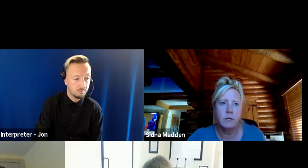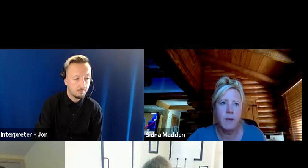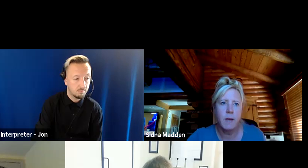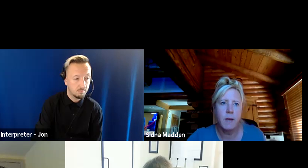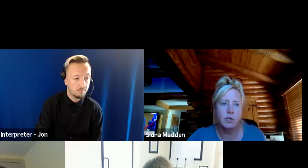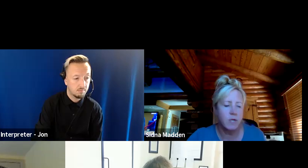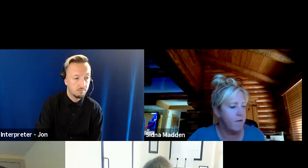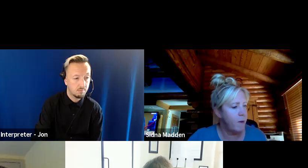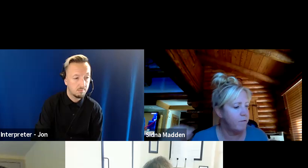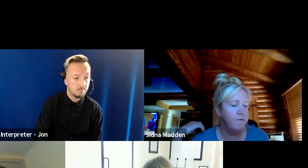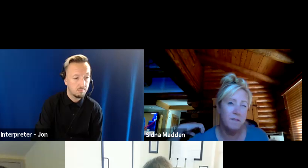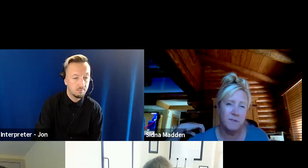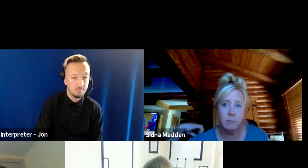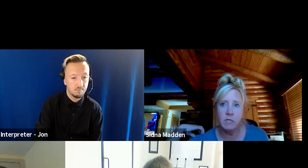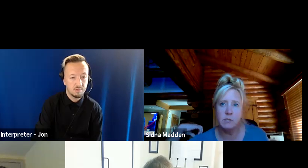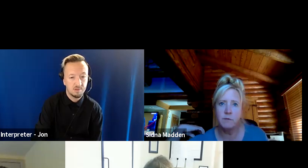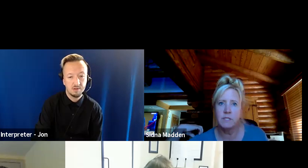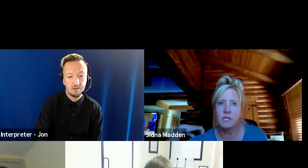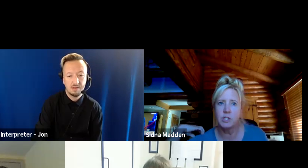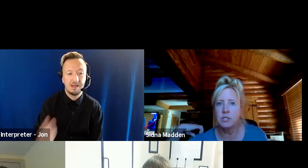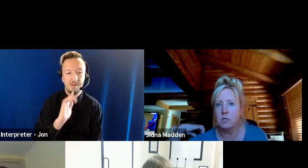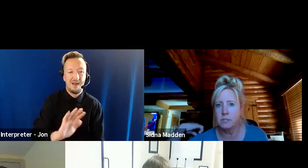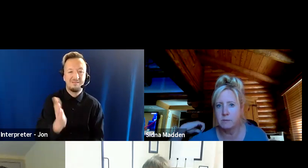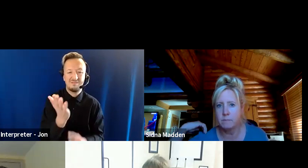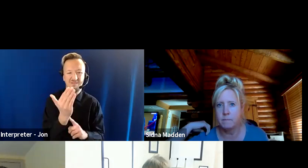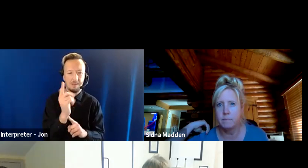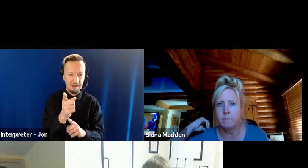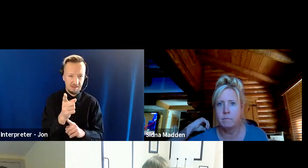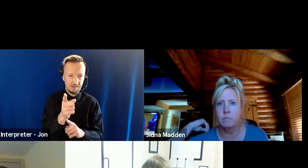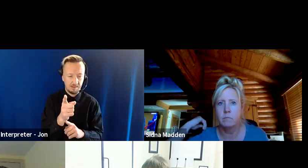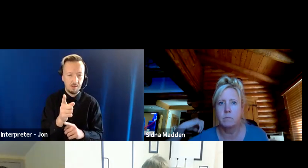It looks like we actually have about 15 minutes before the session starts.